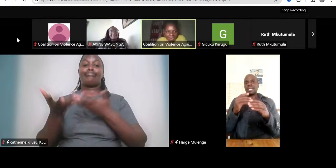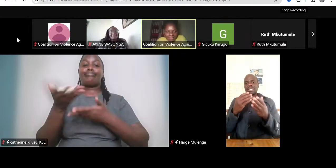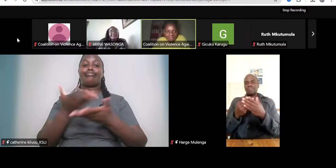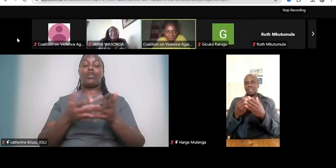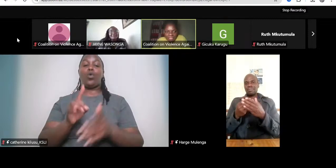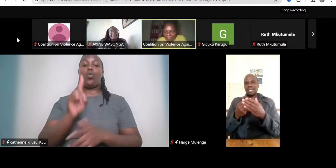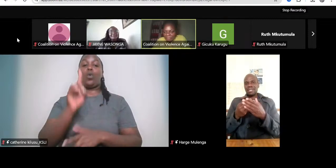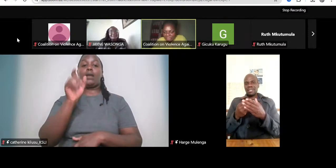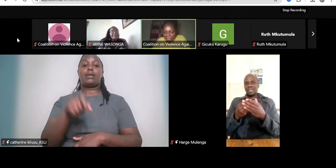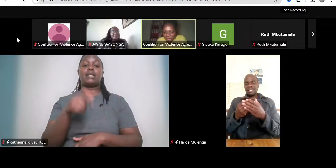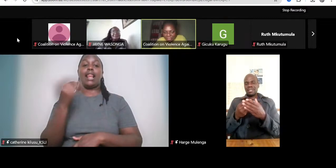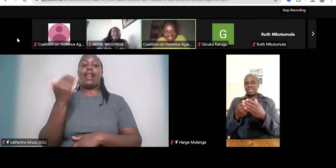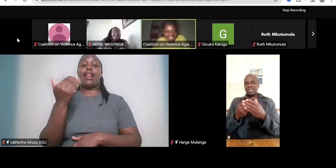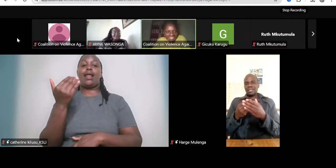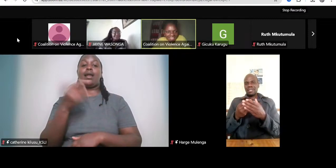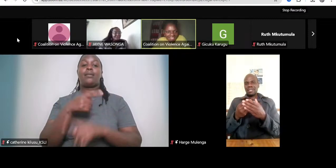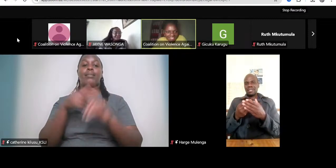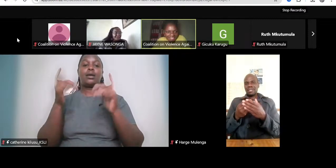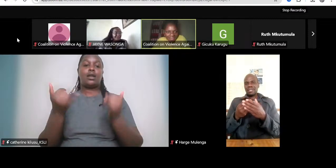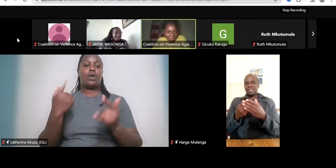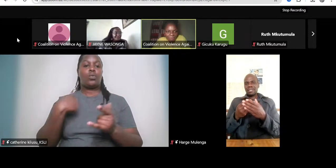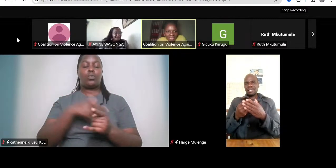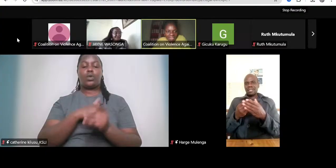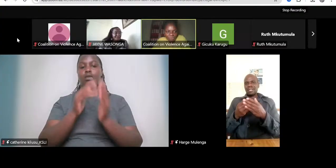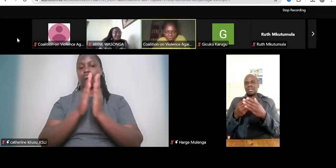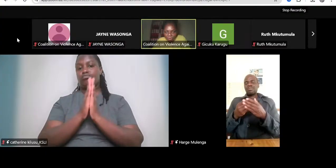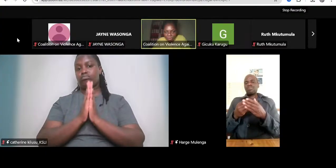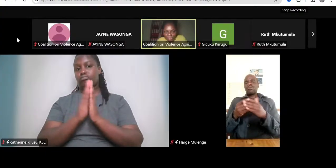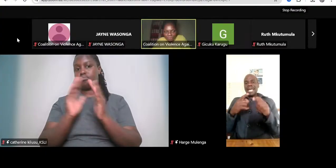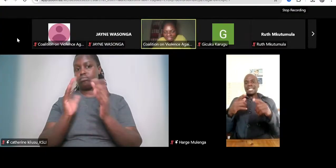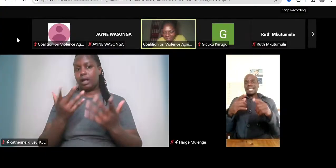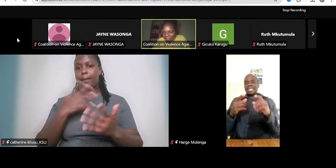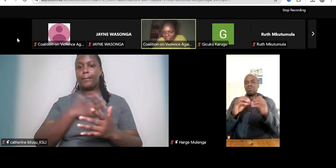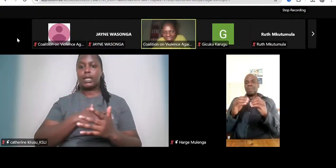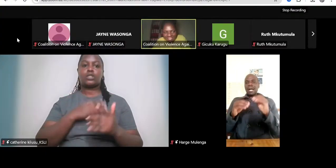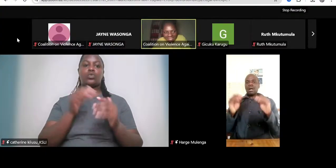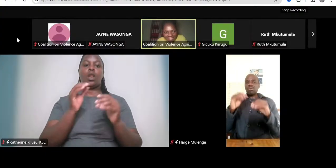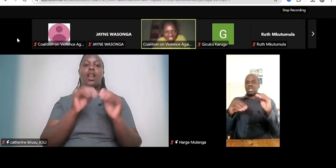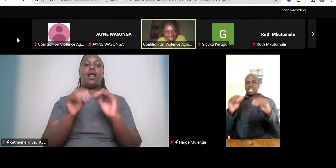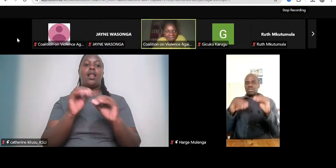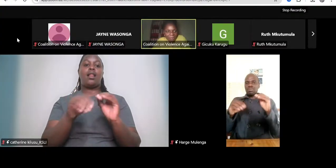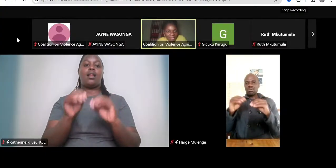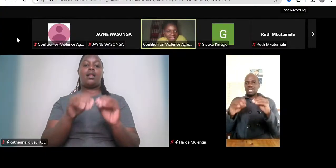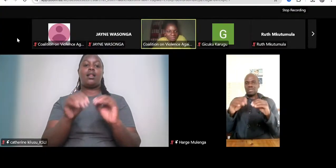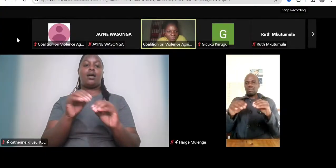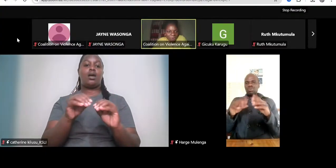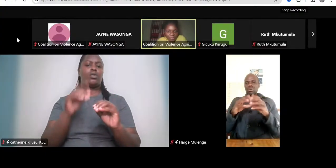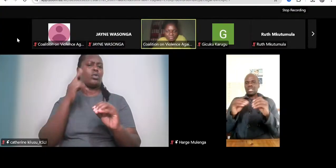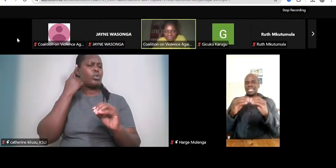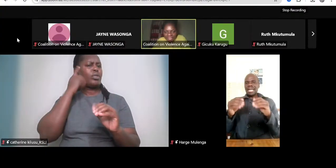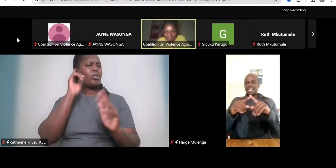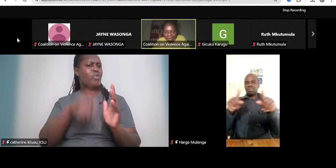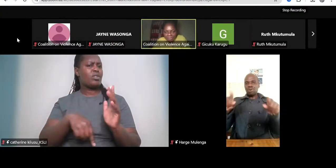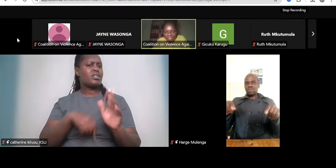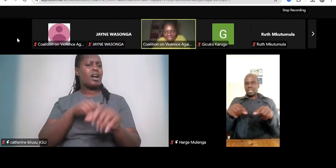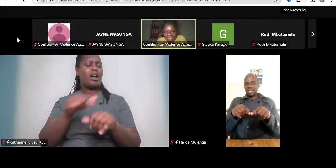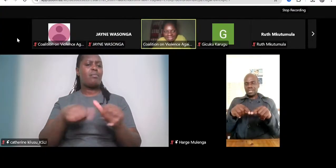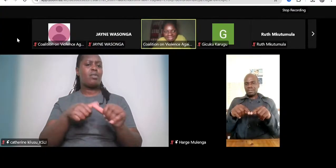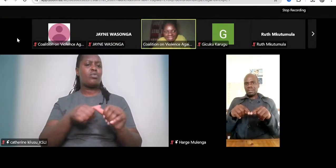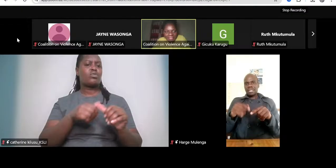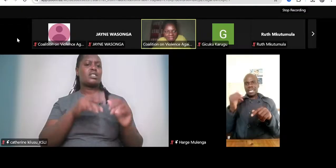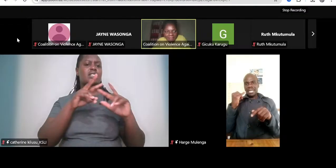your contributions in the chats. We would like to know what you think about the research. We would like to know what you think